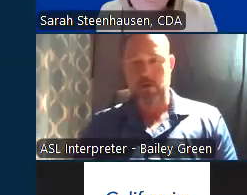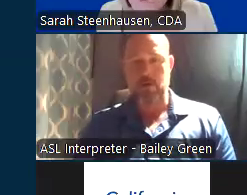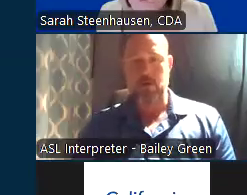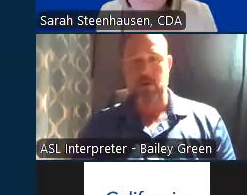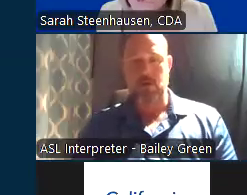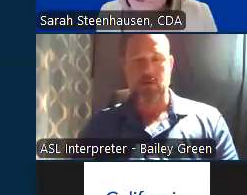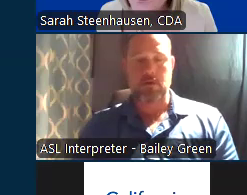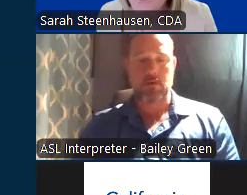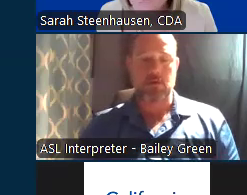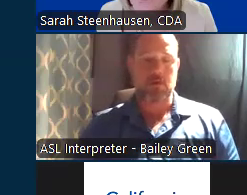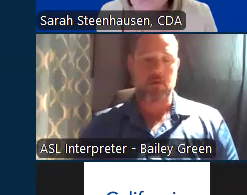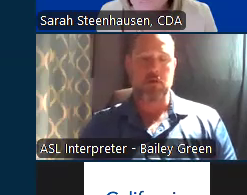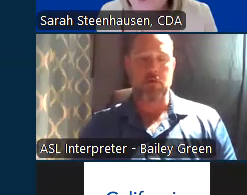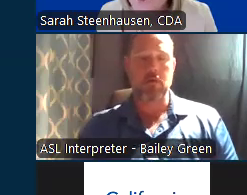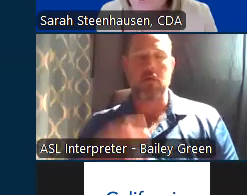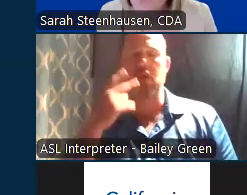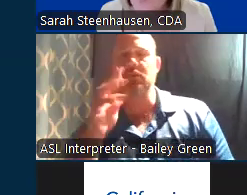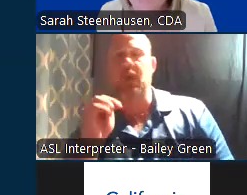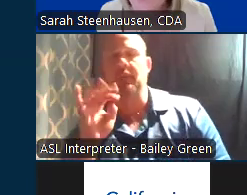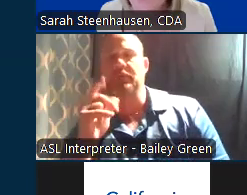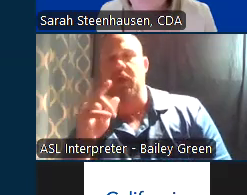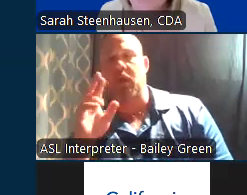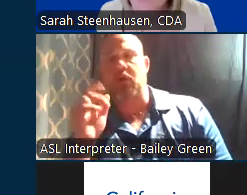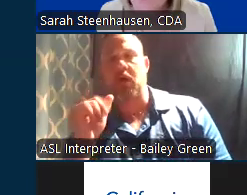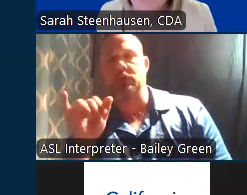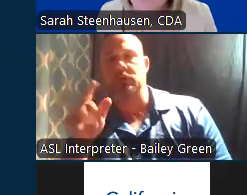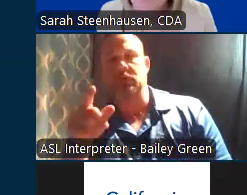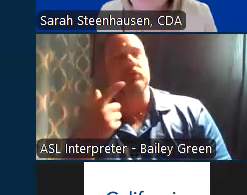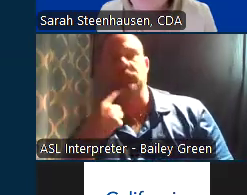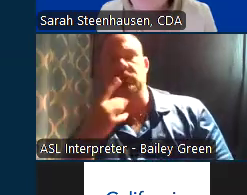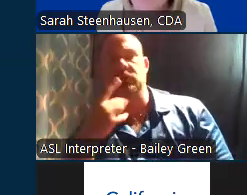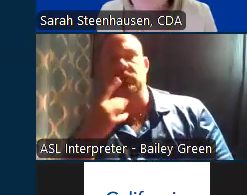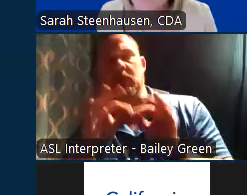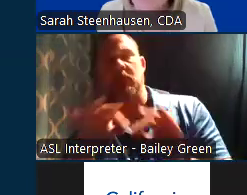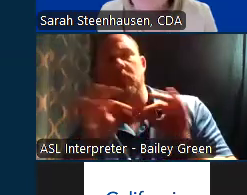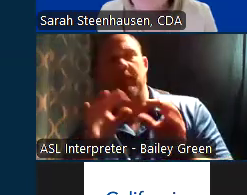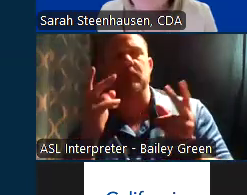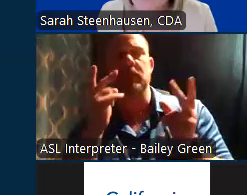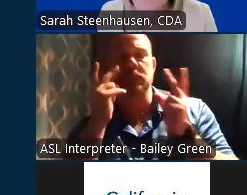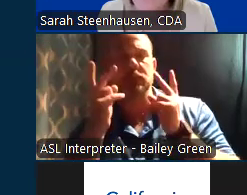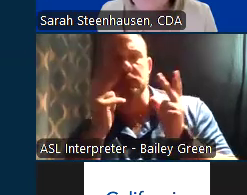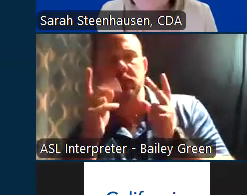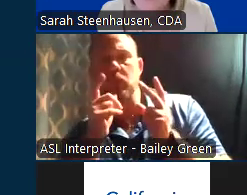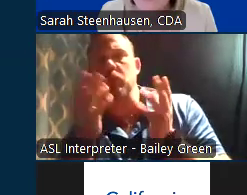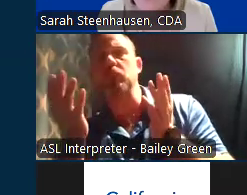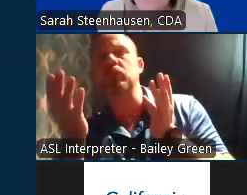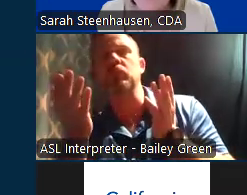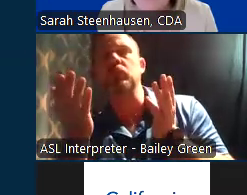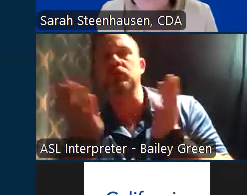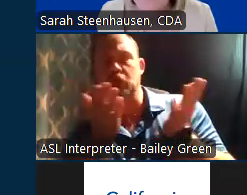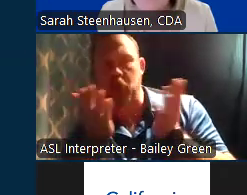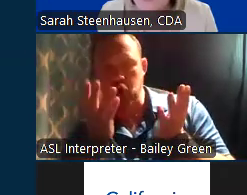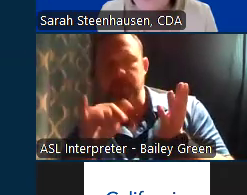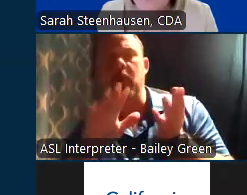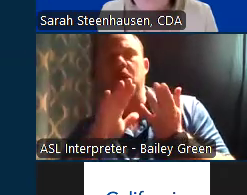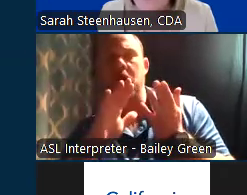It looks like Michelle Rousey had a question, or she just made a statement about the importance of seeing that those who serve on the consumer panels at the